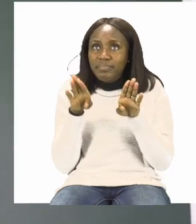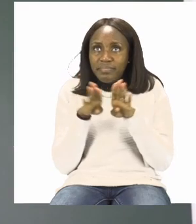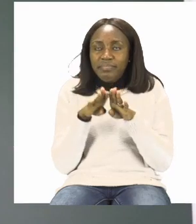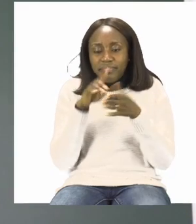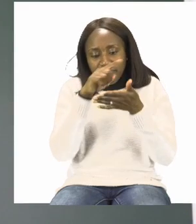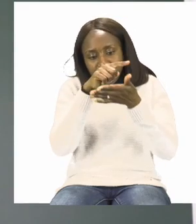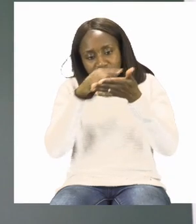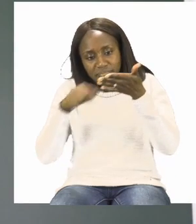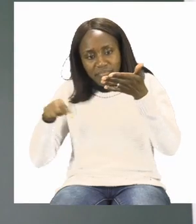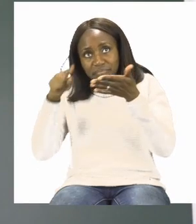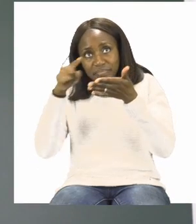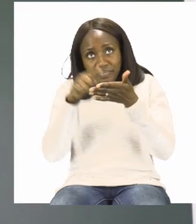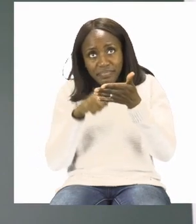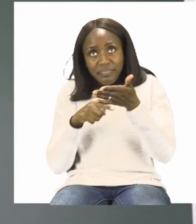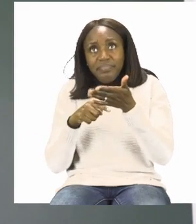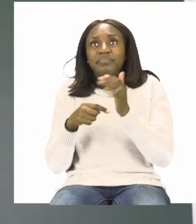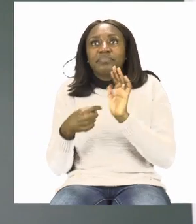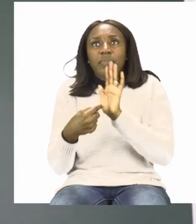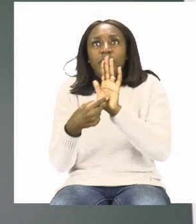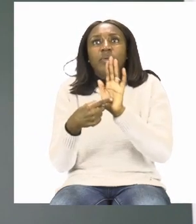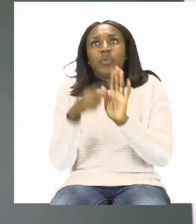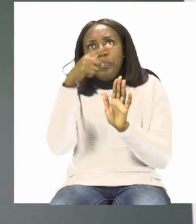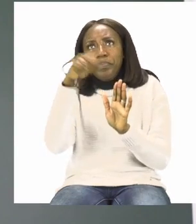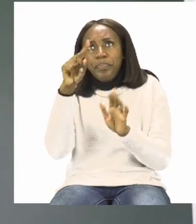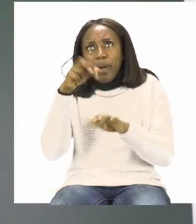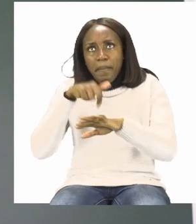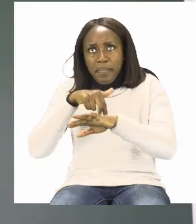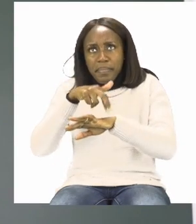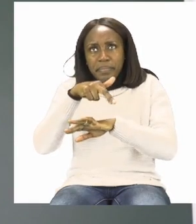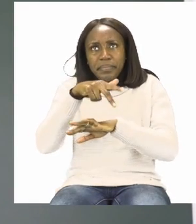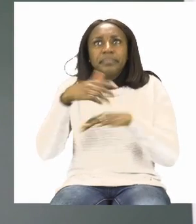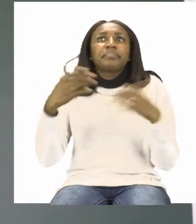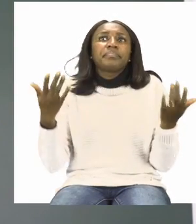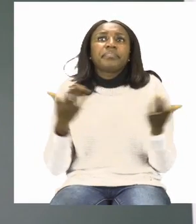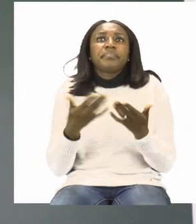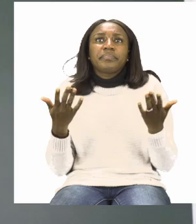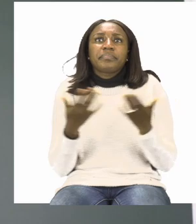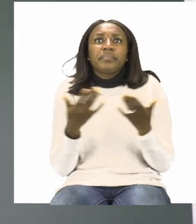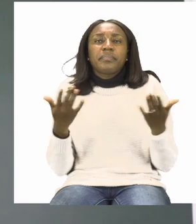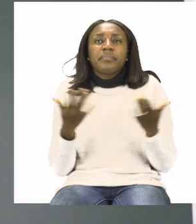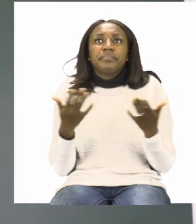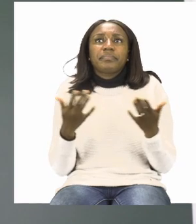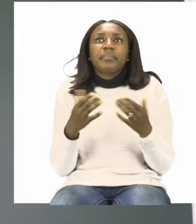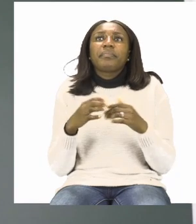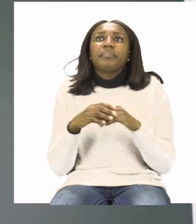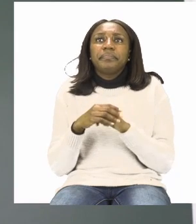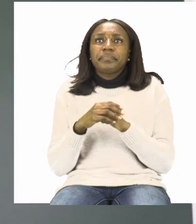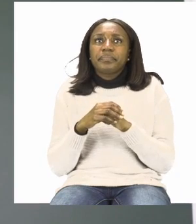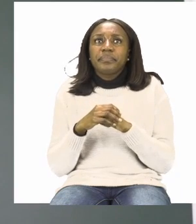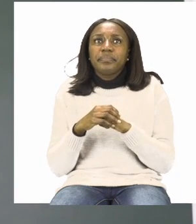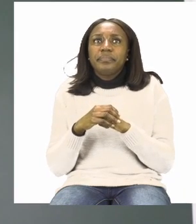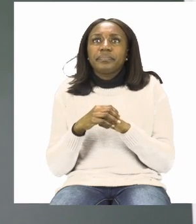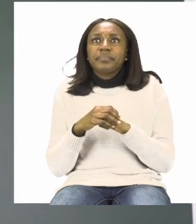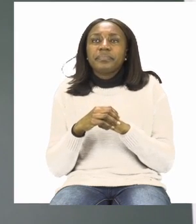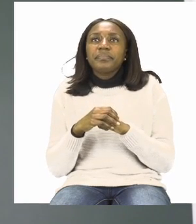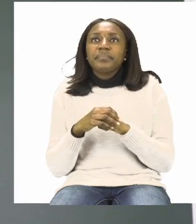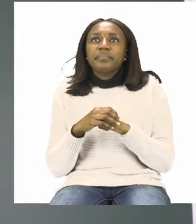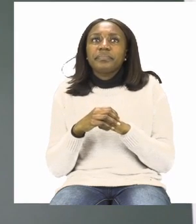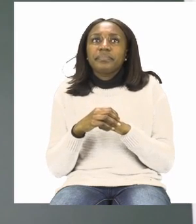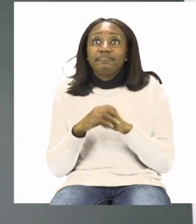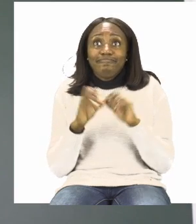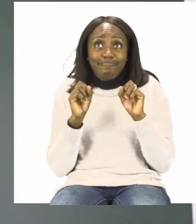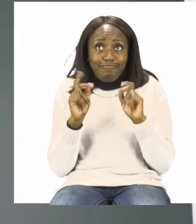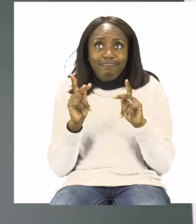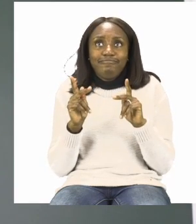cross. Two lines across each other.